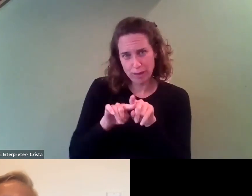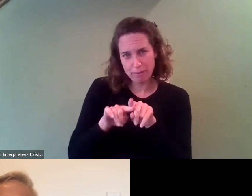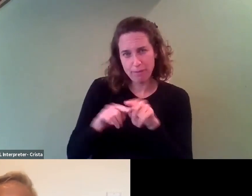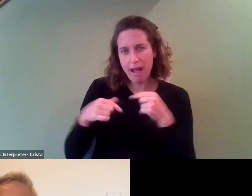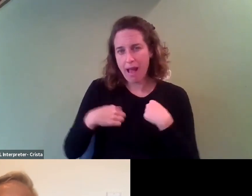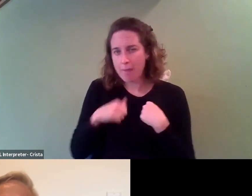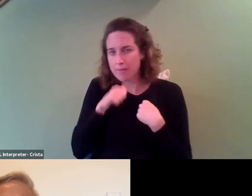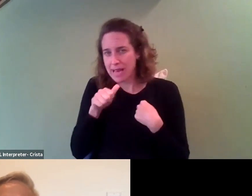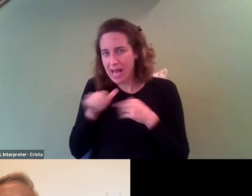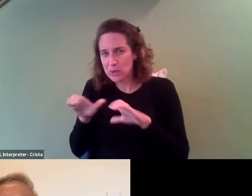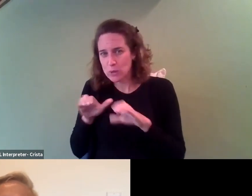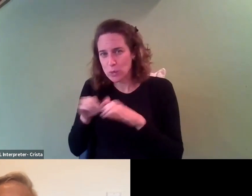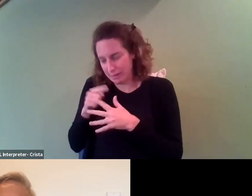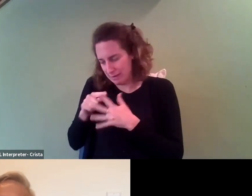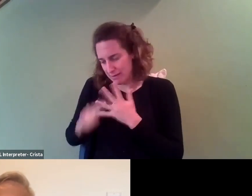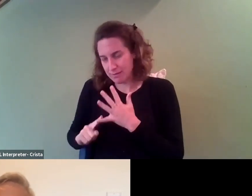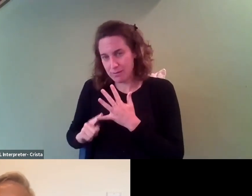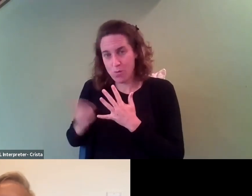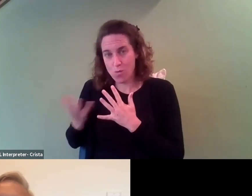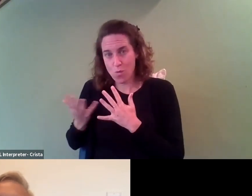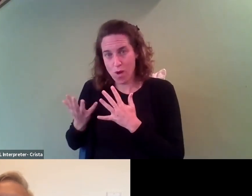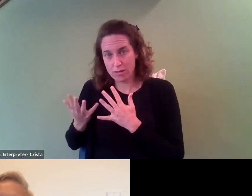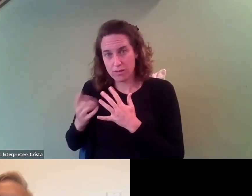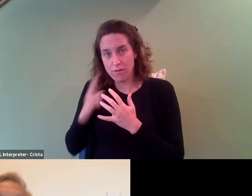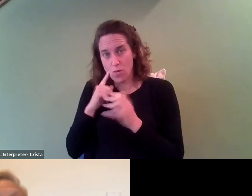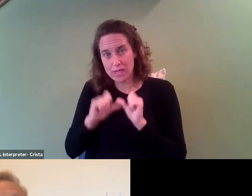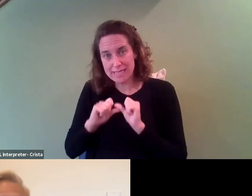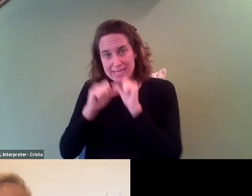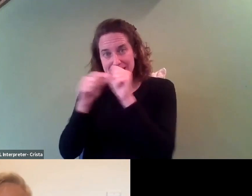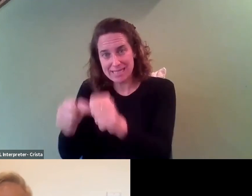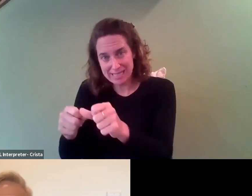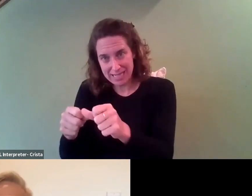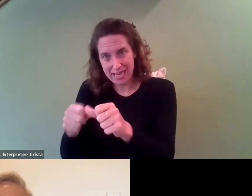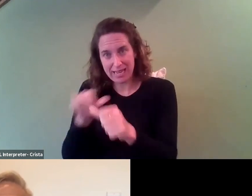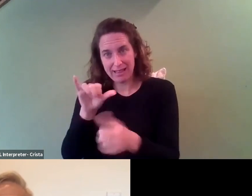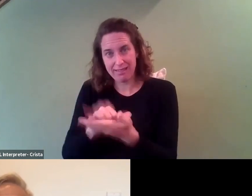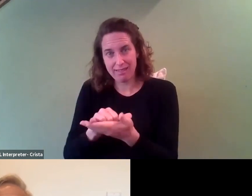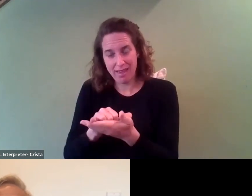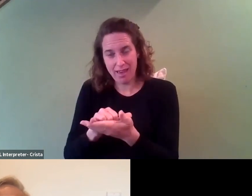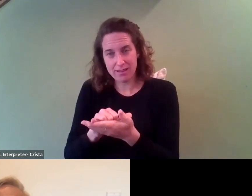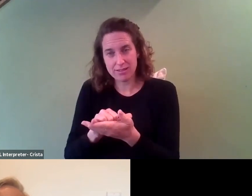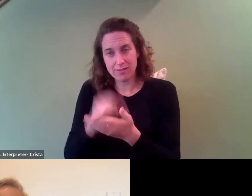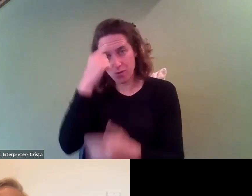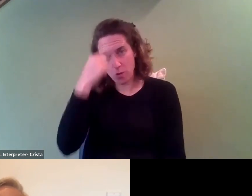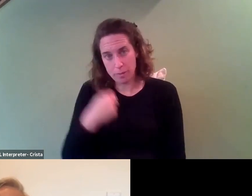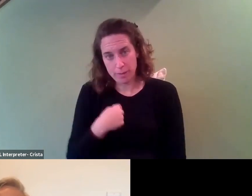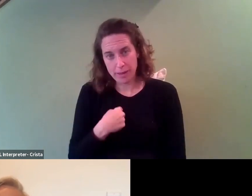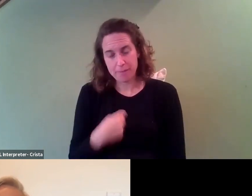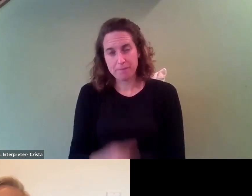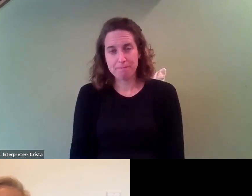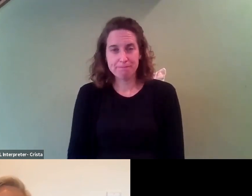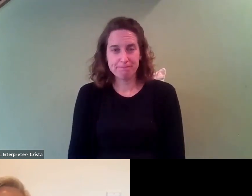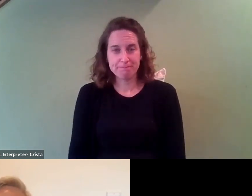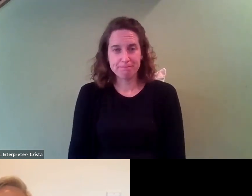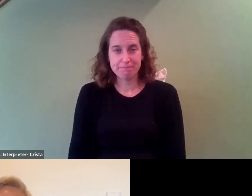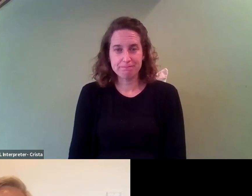value and sustaining value of that to me? So, you know, if,